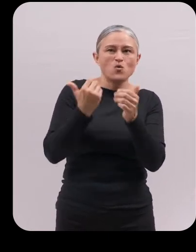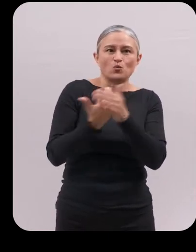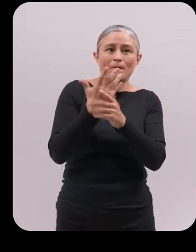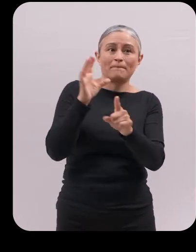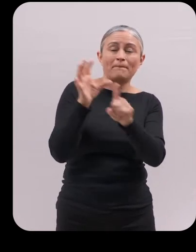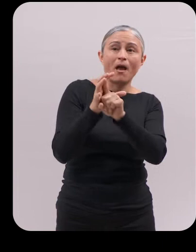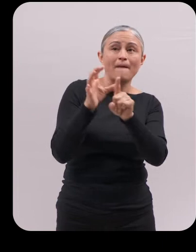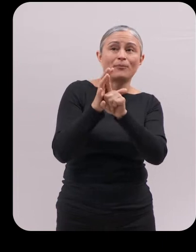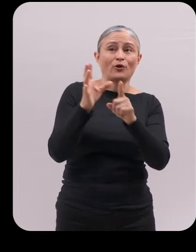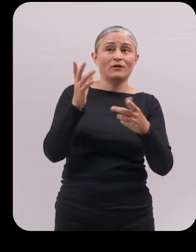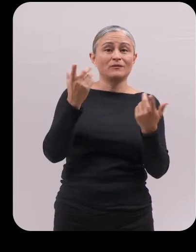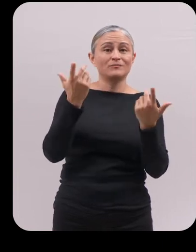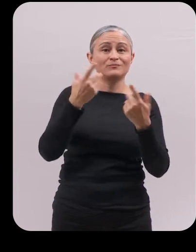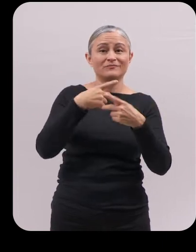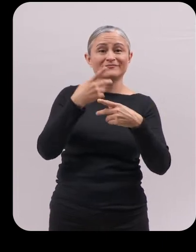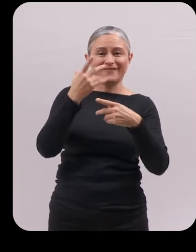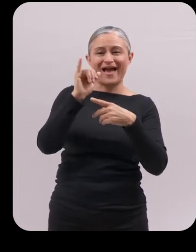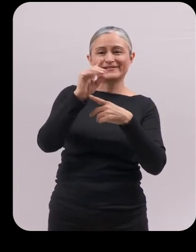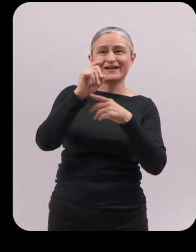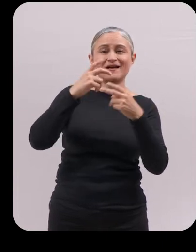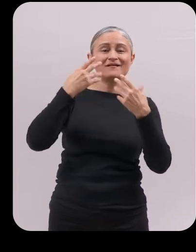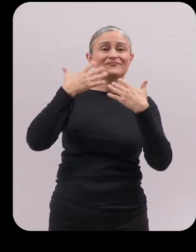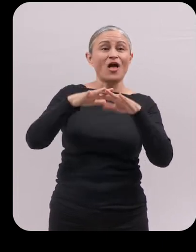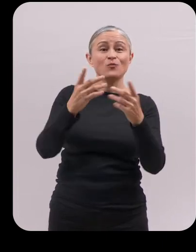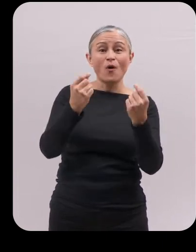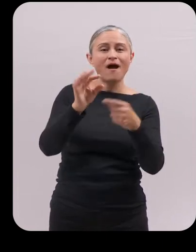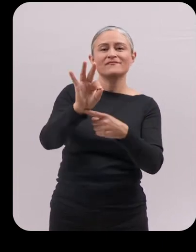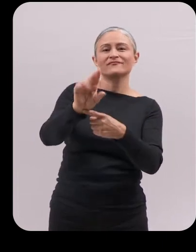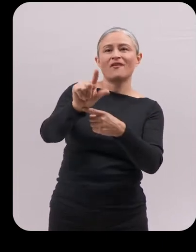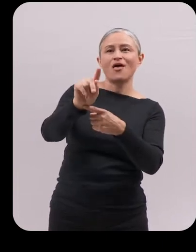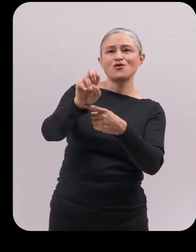with, Flutter and Firebase. All